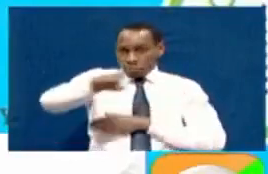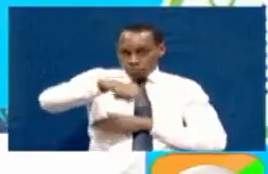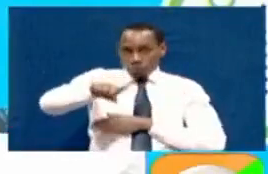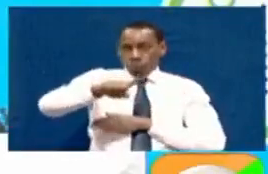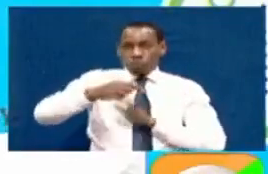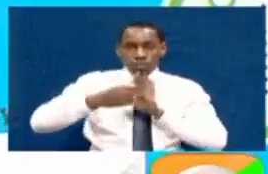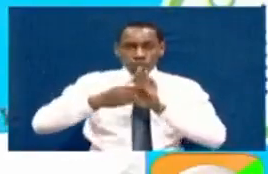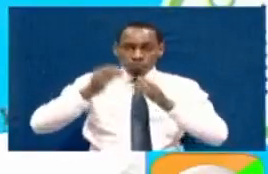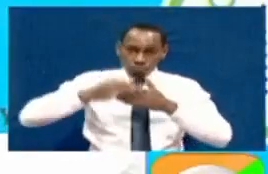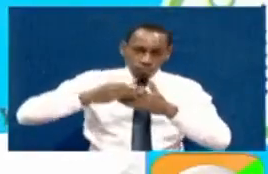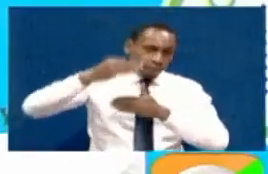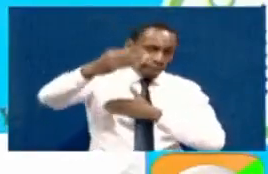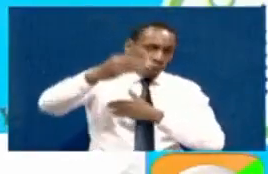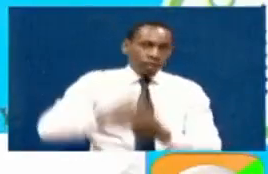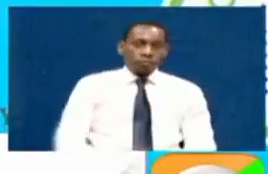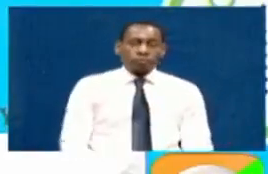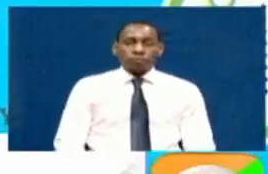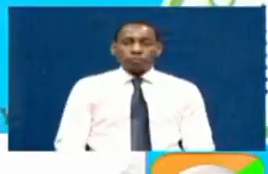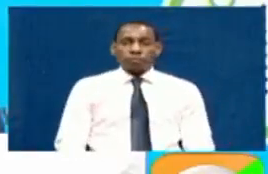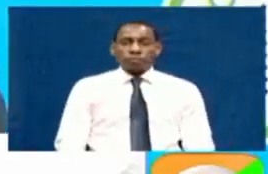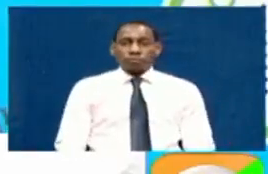exhibit going forward.